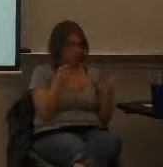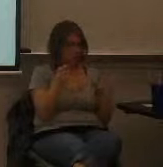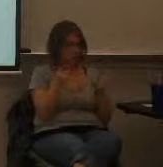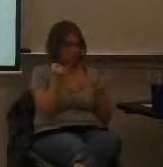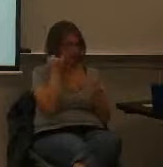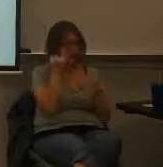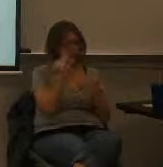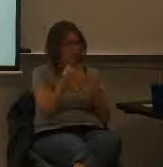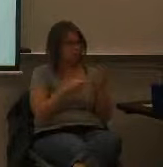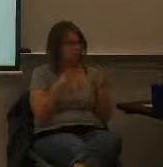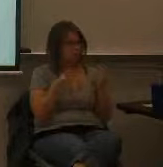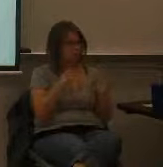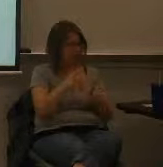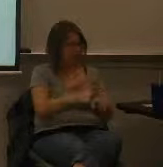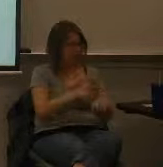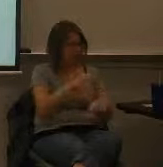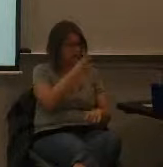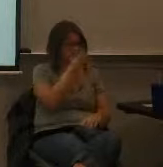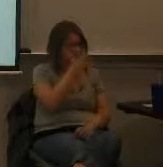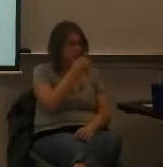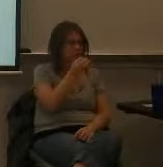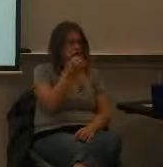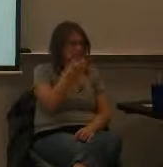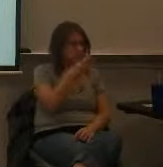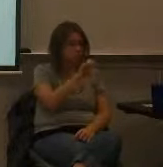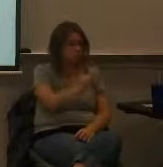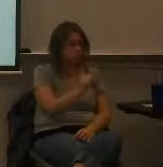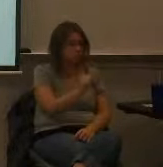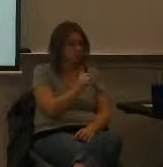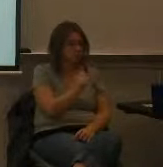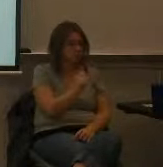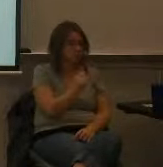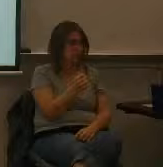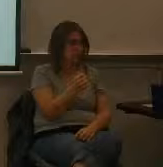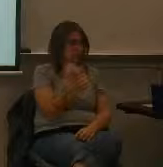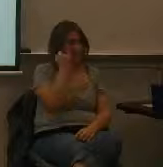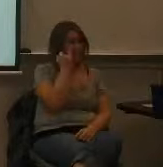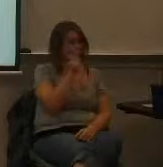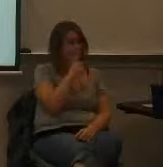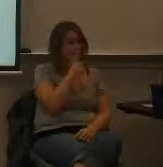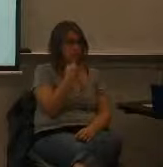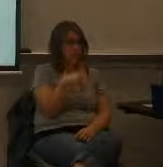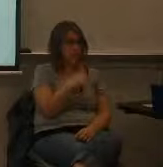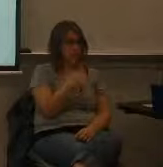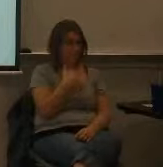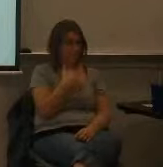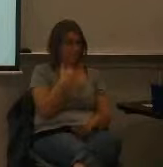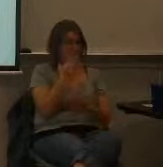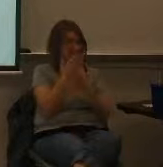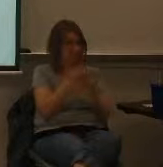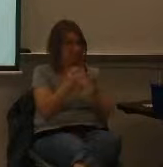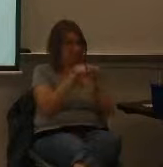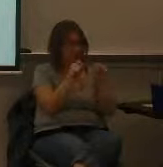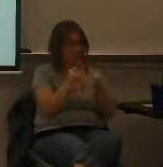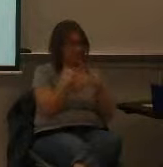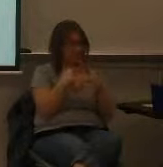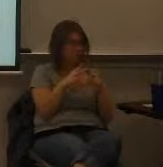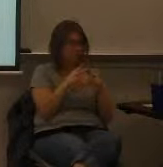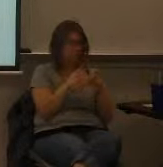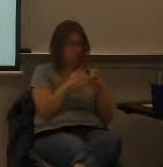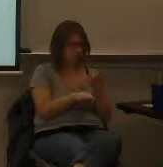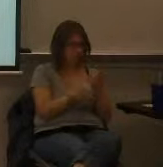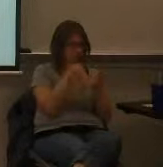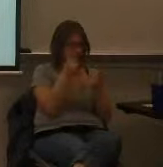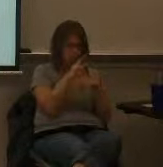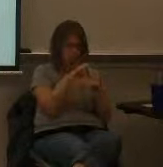idea of what controls the length of food webs. And the idea is that we have some systems that have very simple